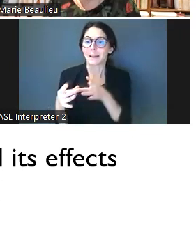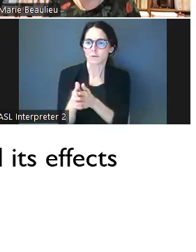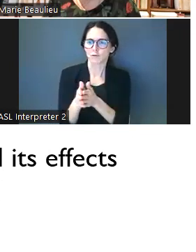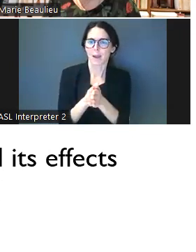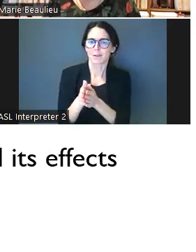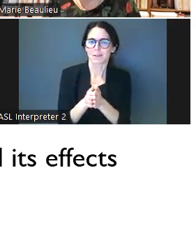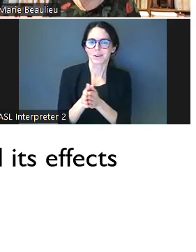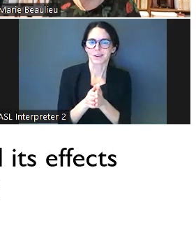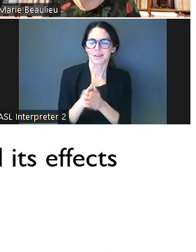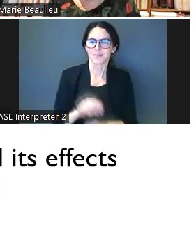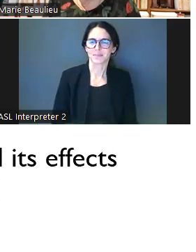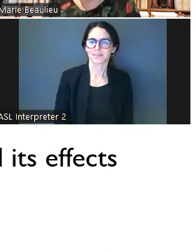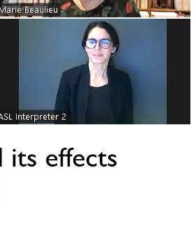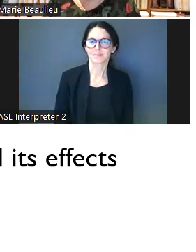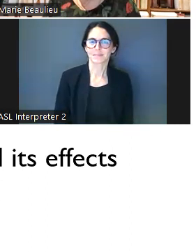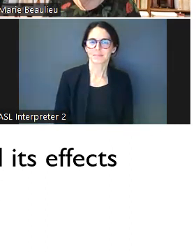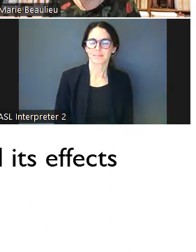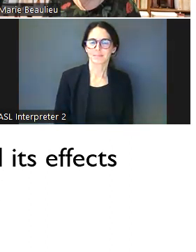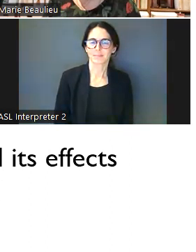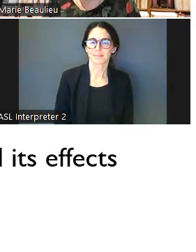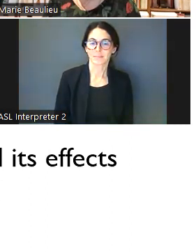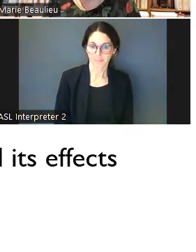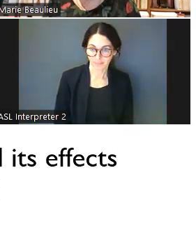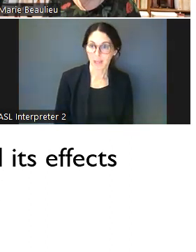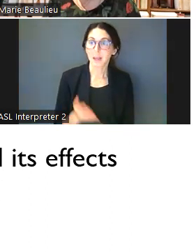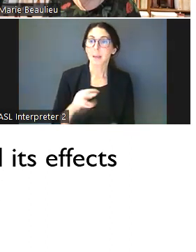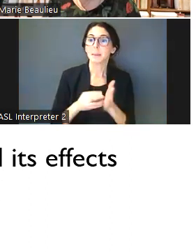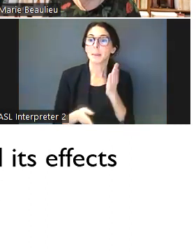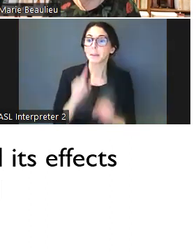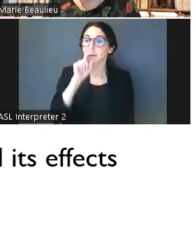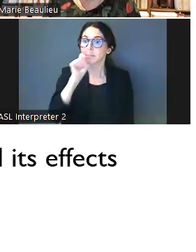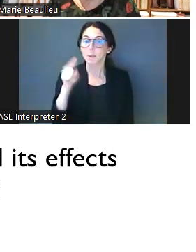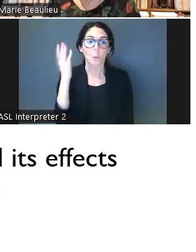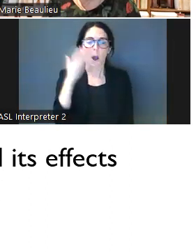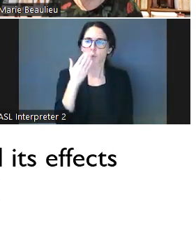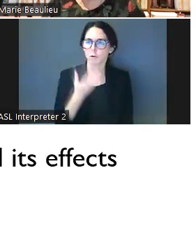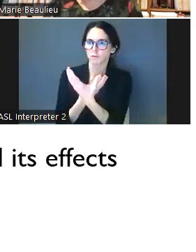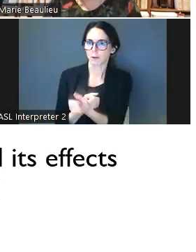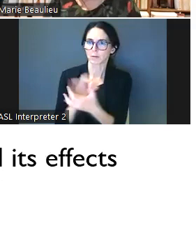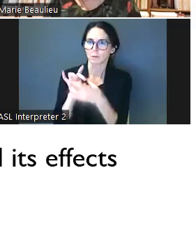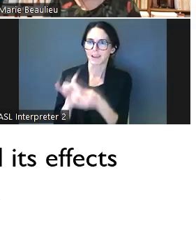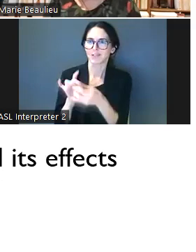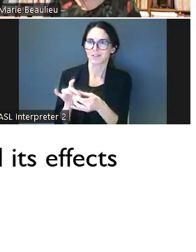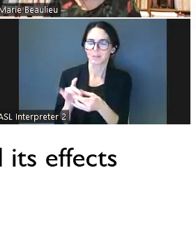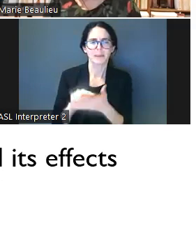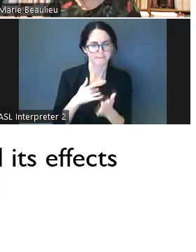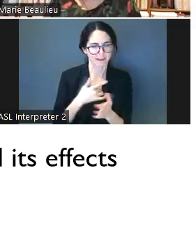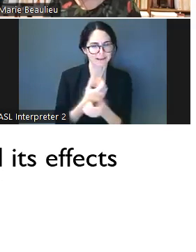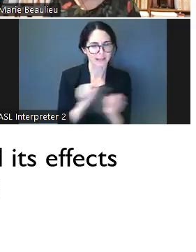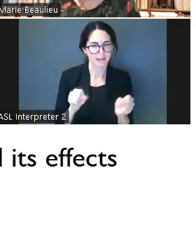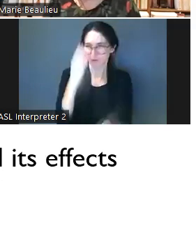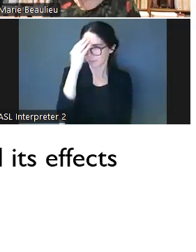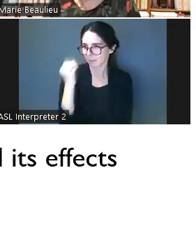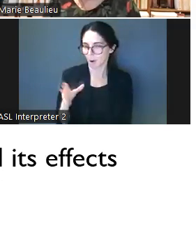said they acted because they had a good relationship of trust with an employee or a manager, so they felt safe to talk about the situation